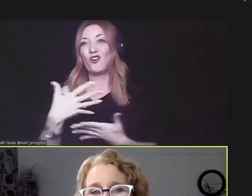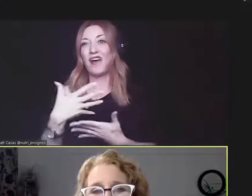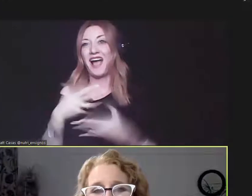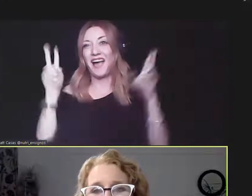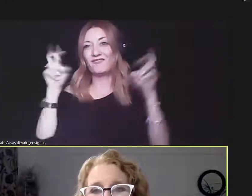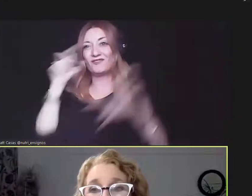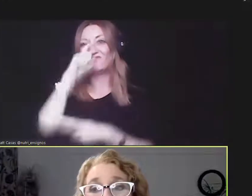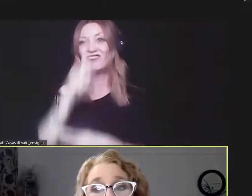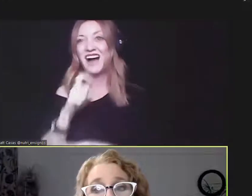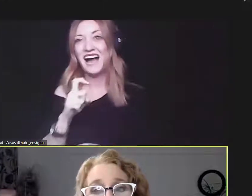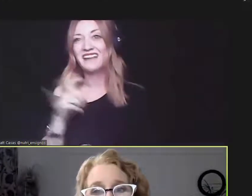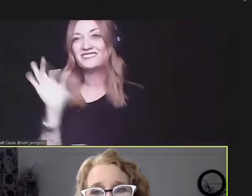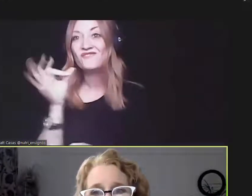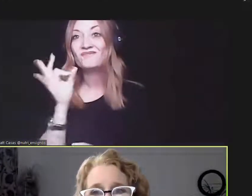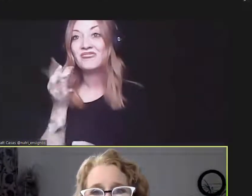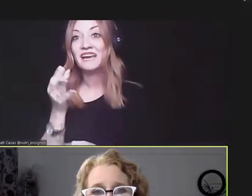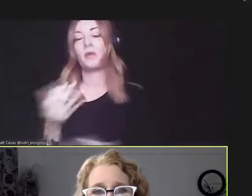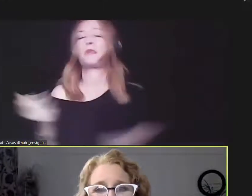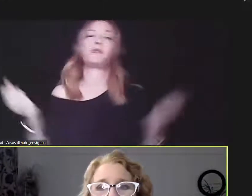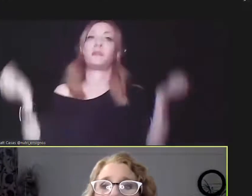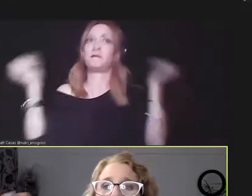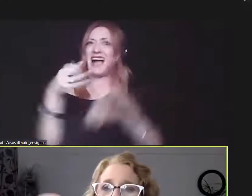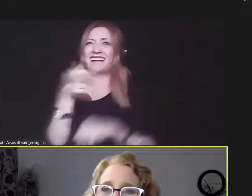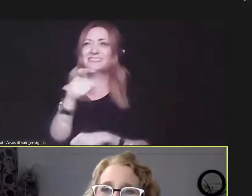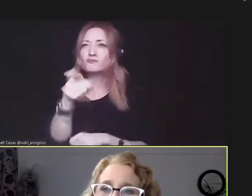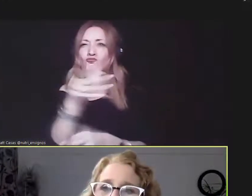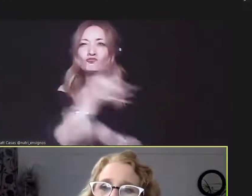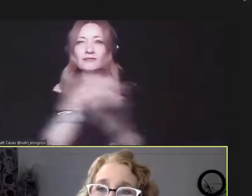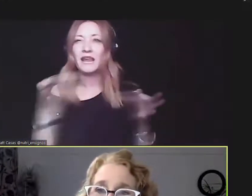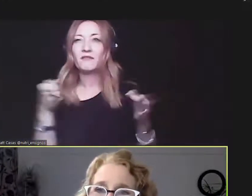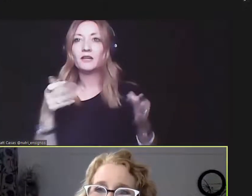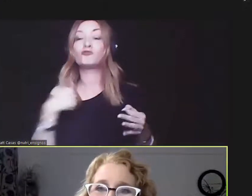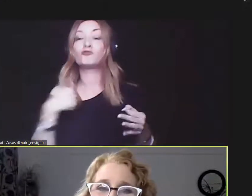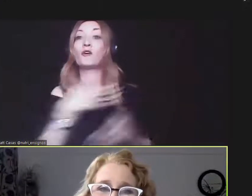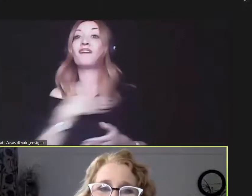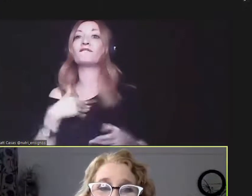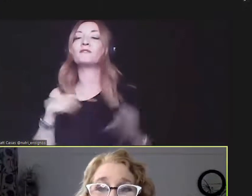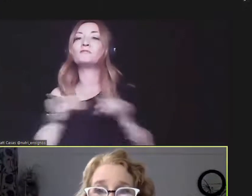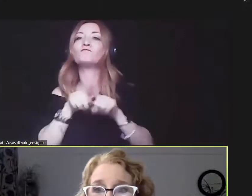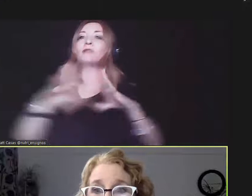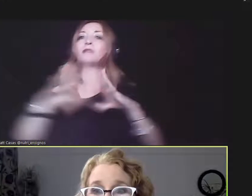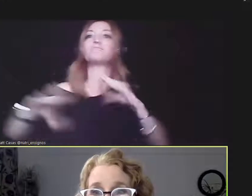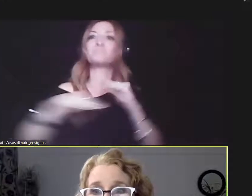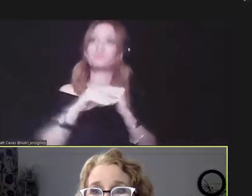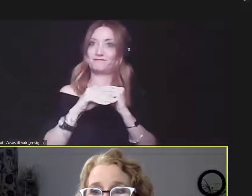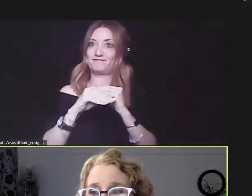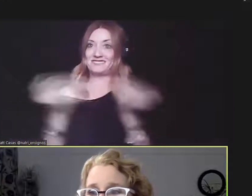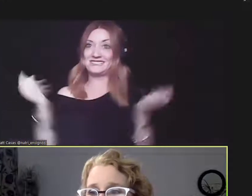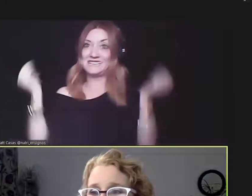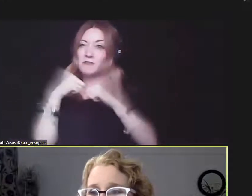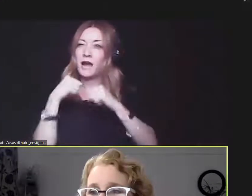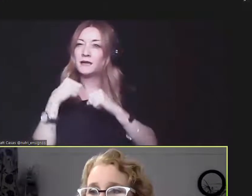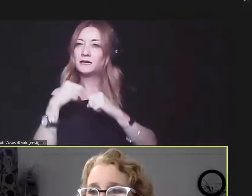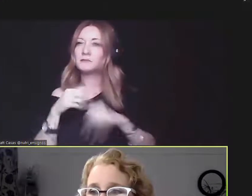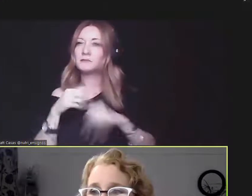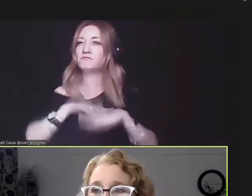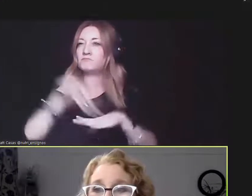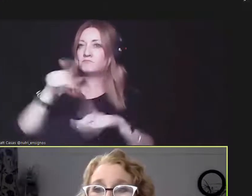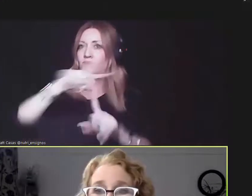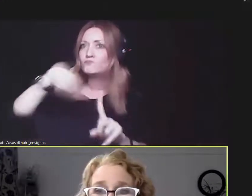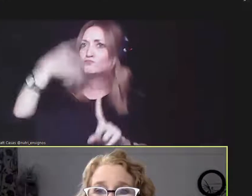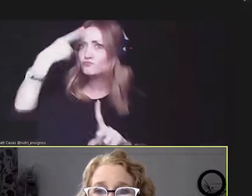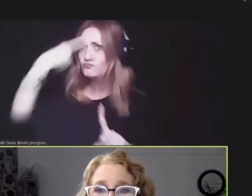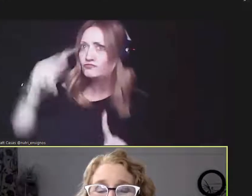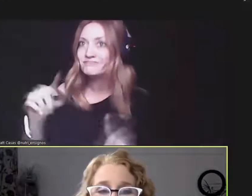start with all of my clients when I bring them first into RX. And I think